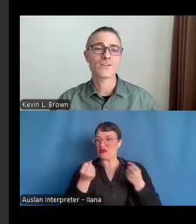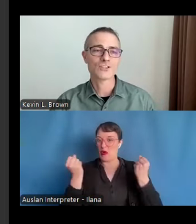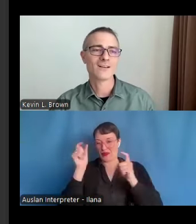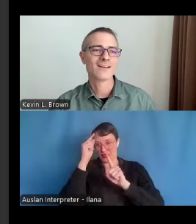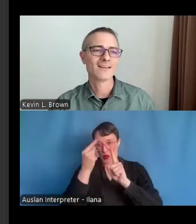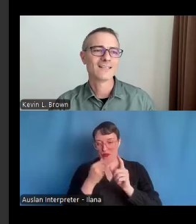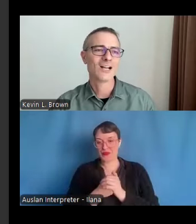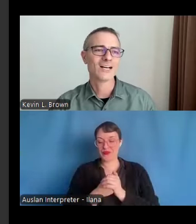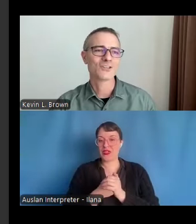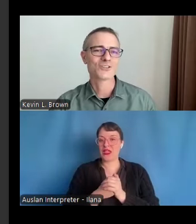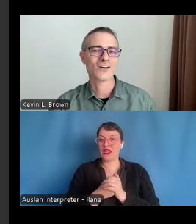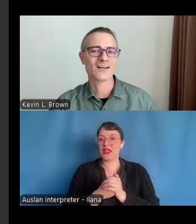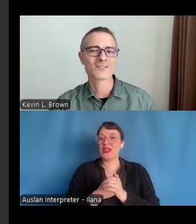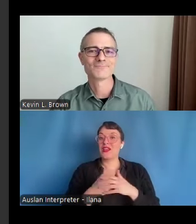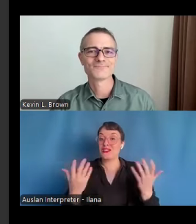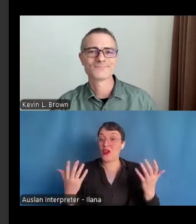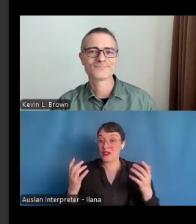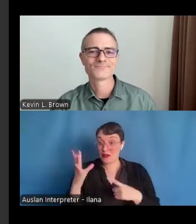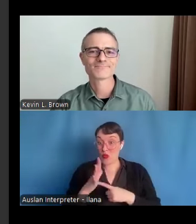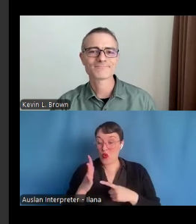your vision, not just your cause.